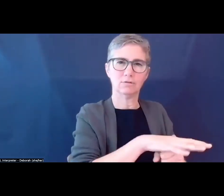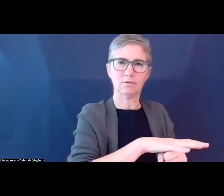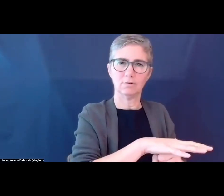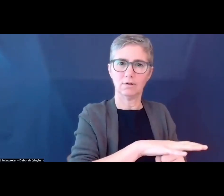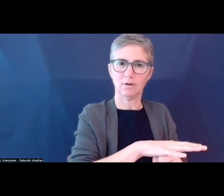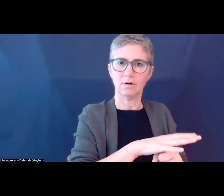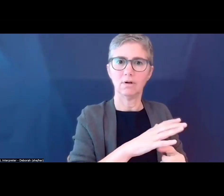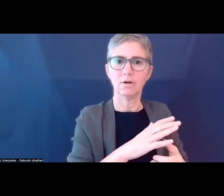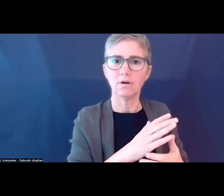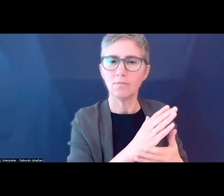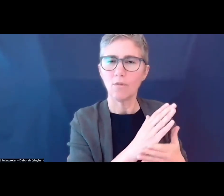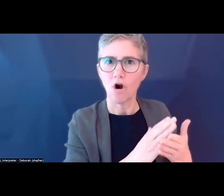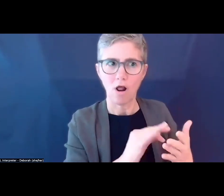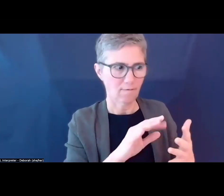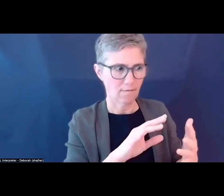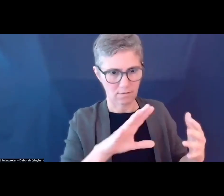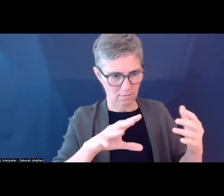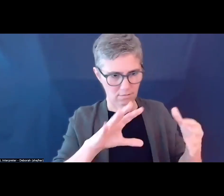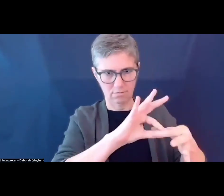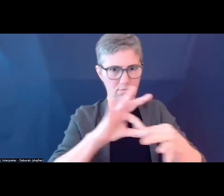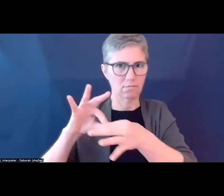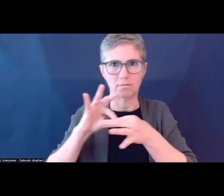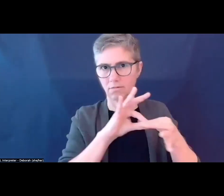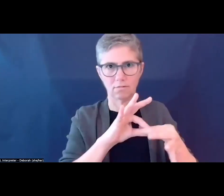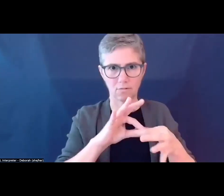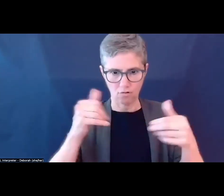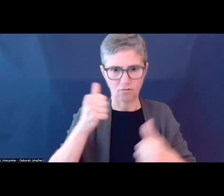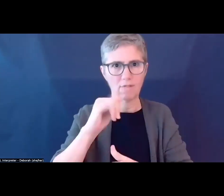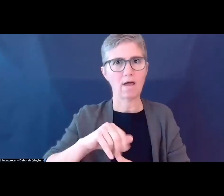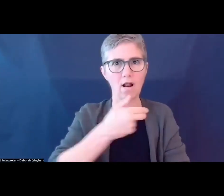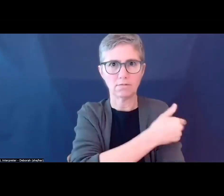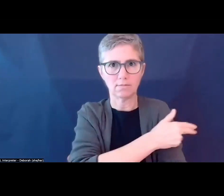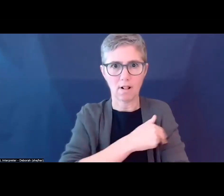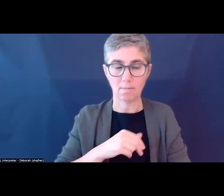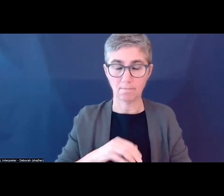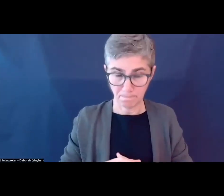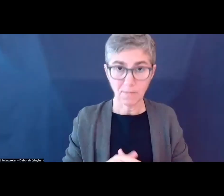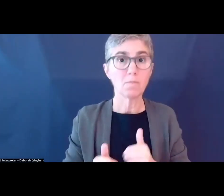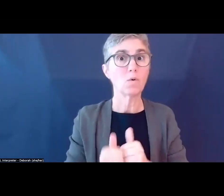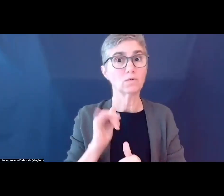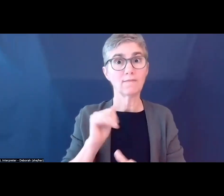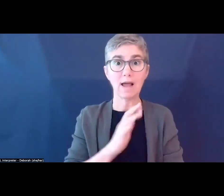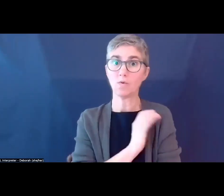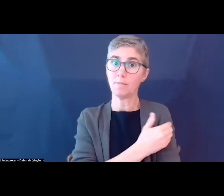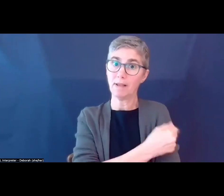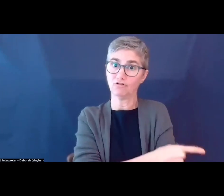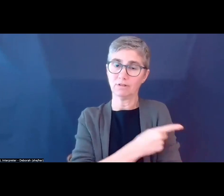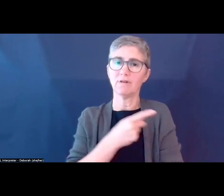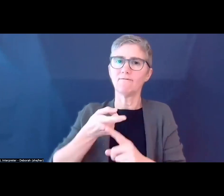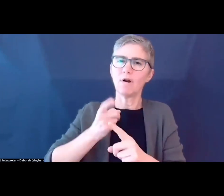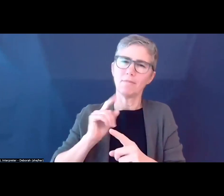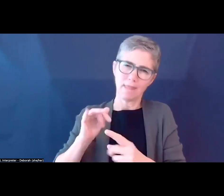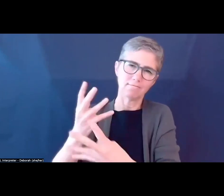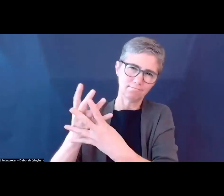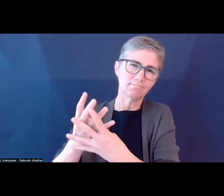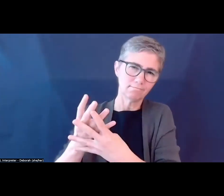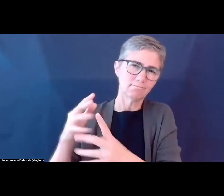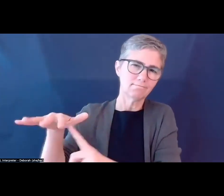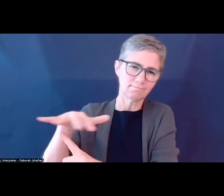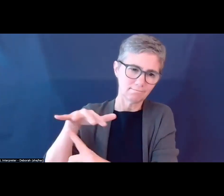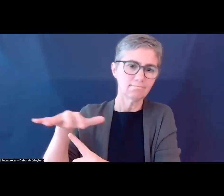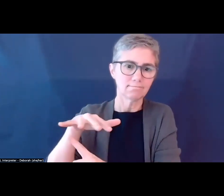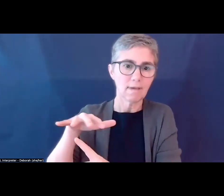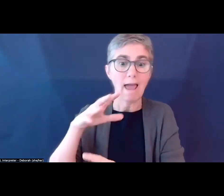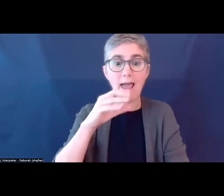court evaluation units for the hospital. Most of our patients come from the correction settings and also